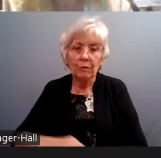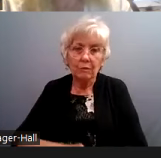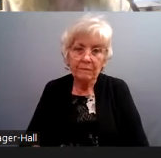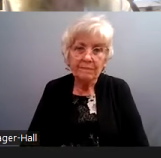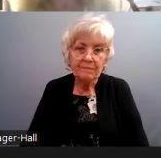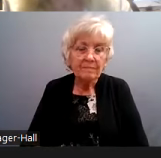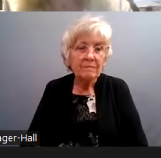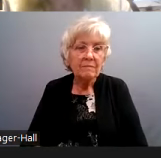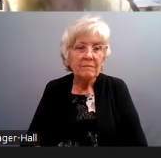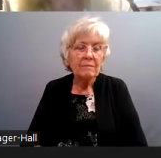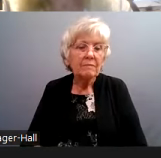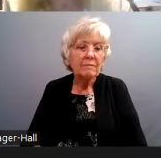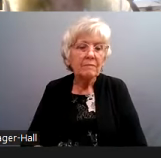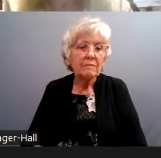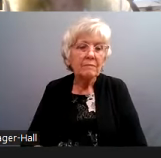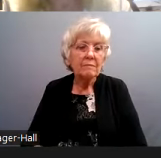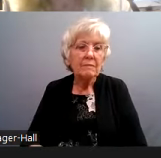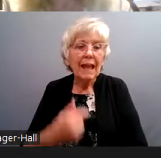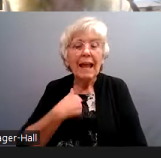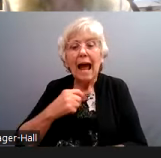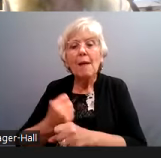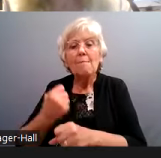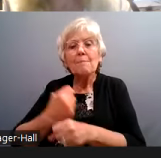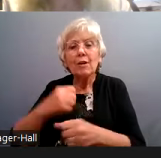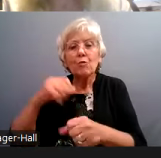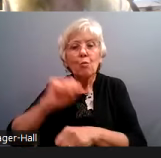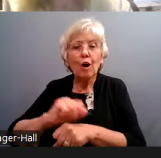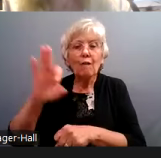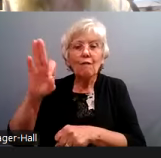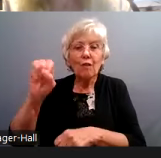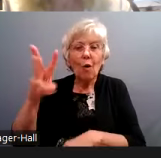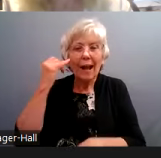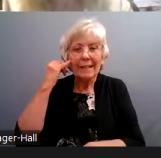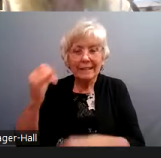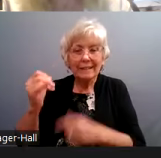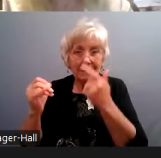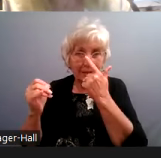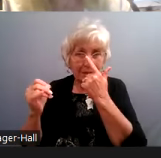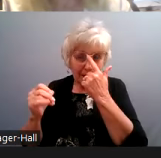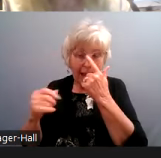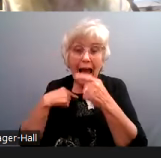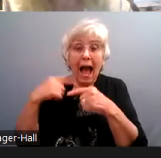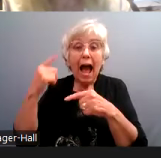And then I just kind of made some, you know, workflow ideas. I think the plan